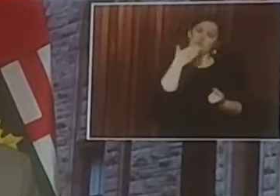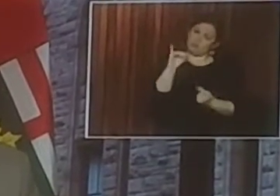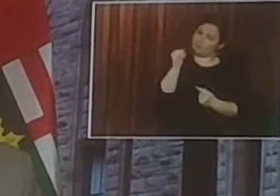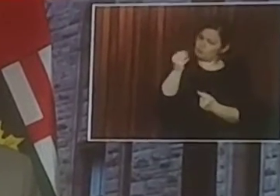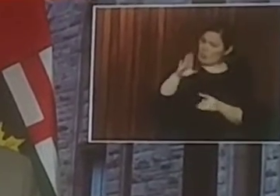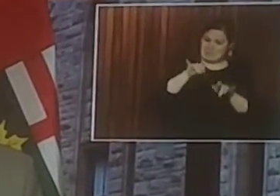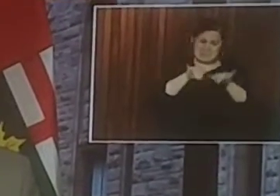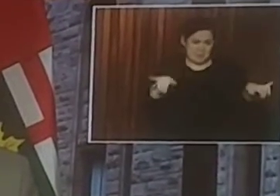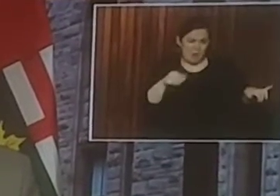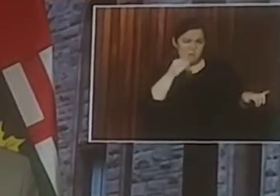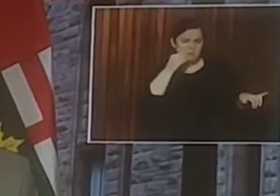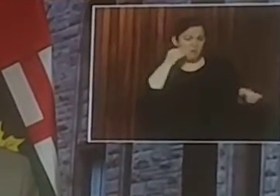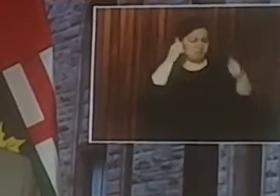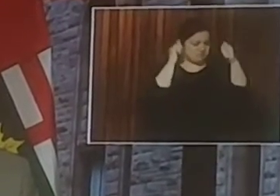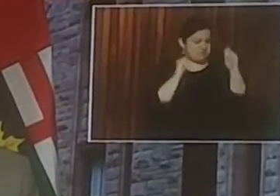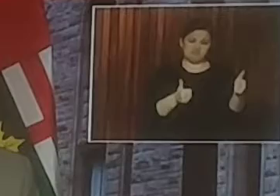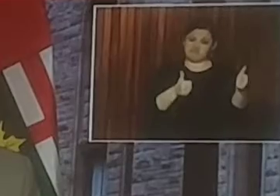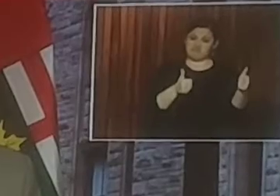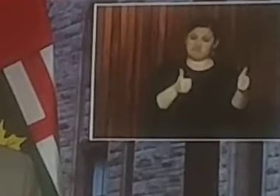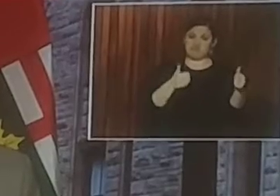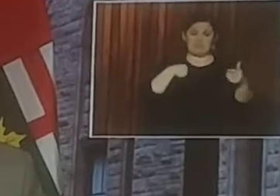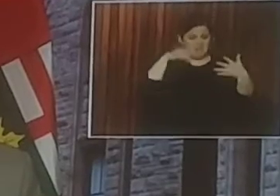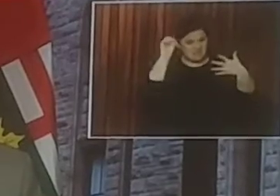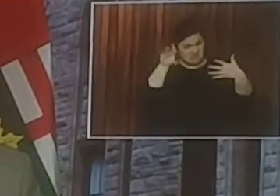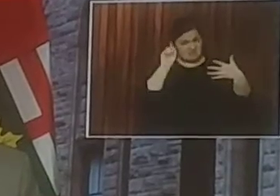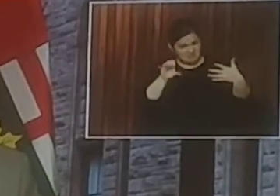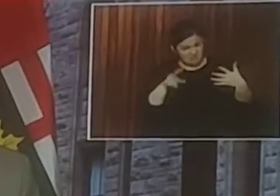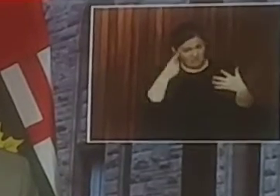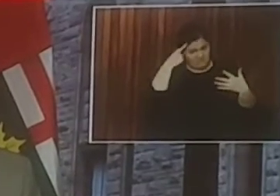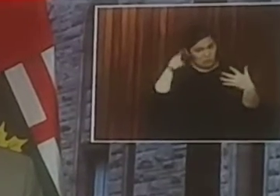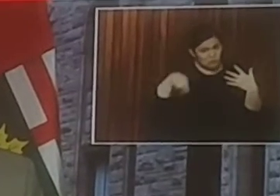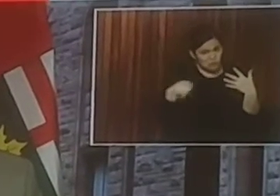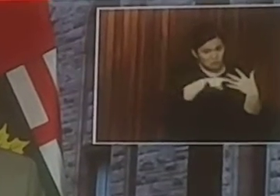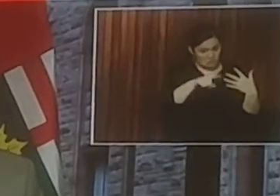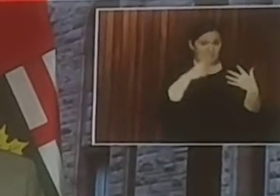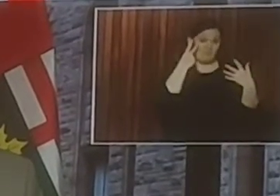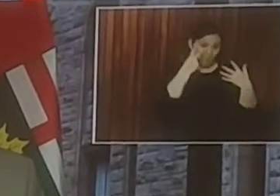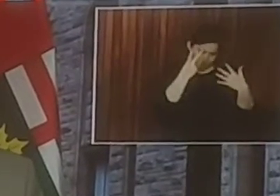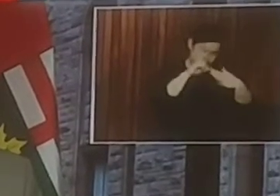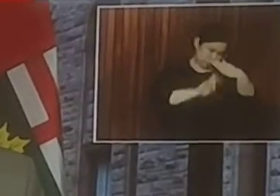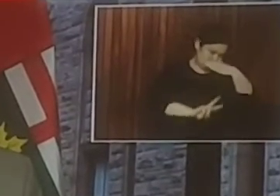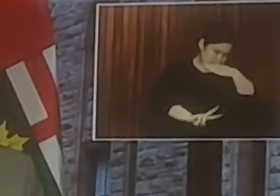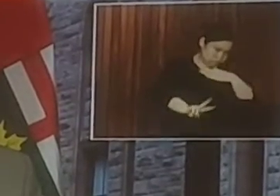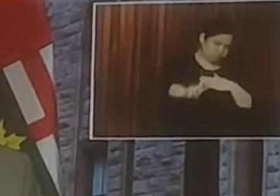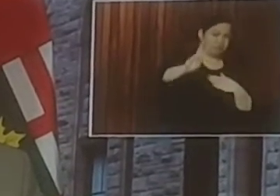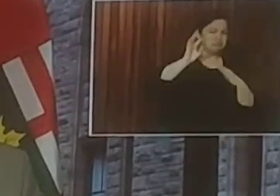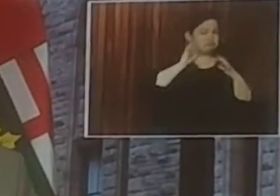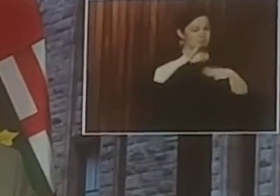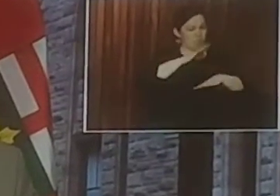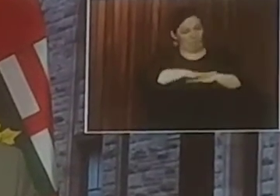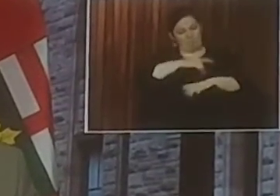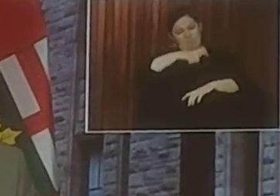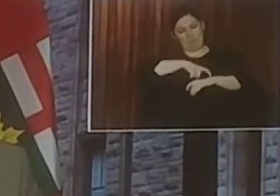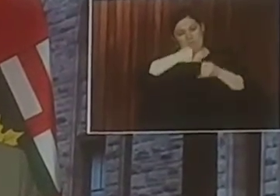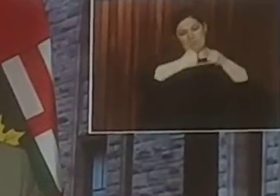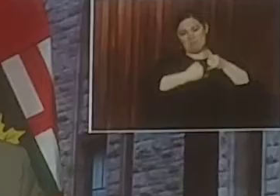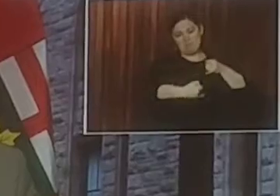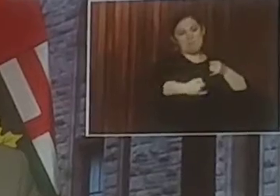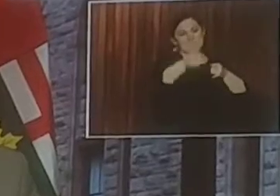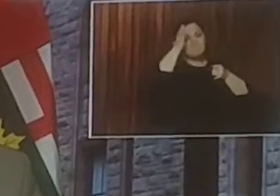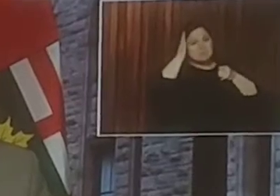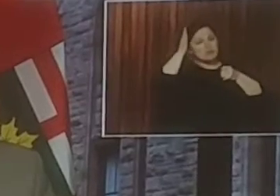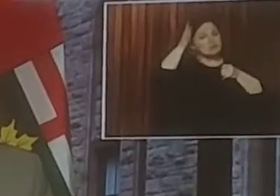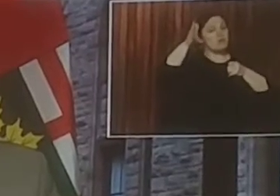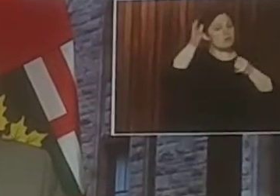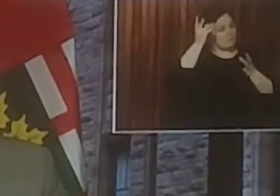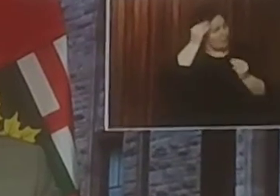and so I'm trying to tell you these numbers so you can see and forecast where the timelines and where we're going. At the same time,